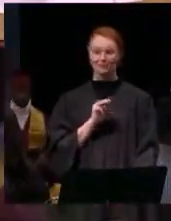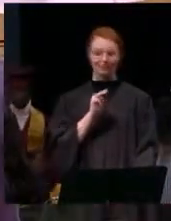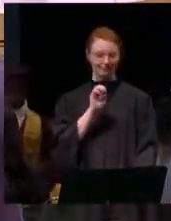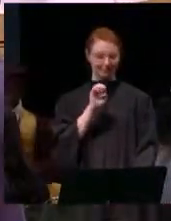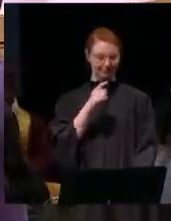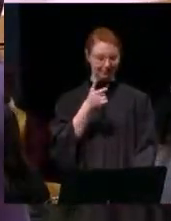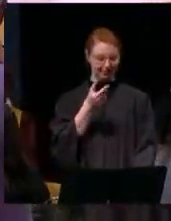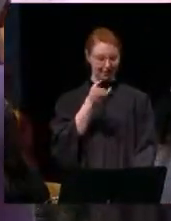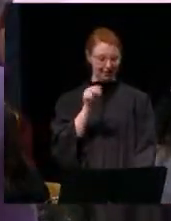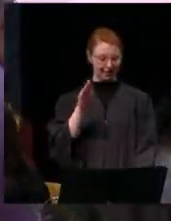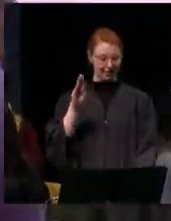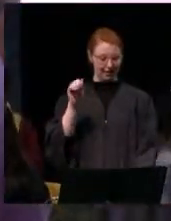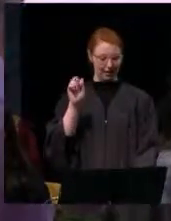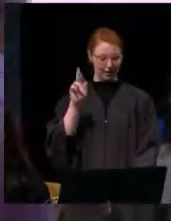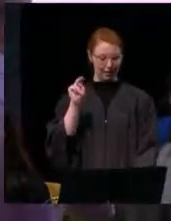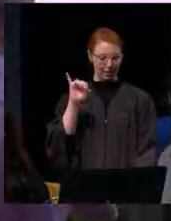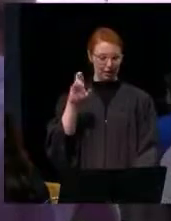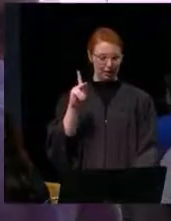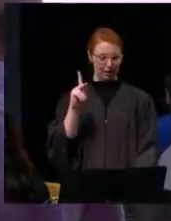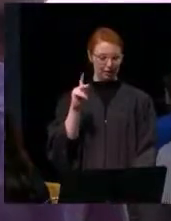Megan Barnick.